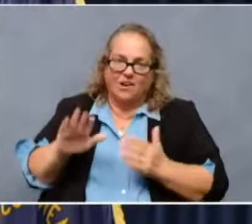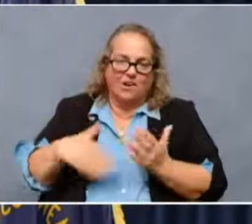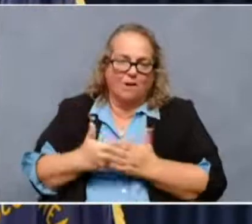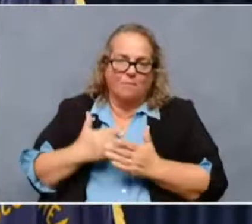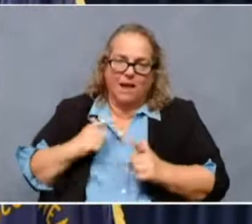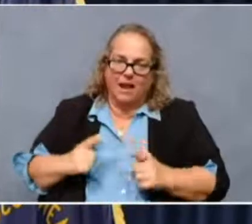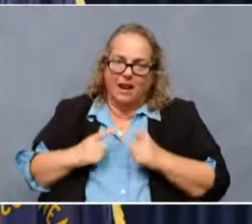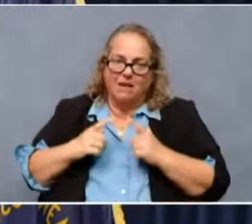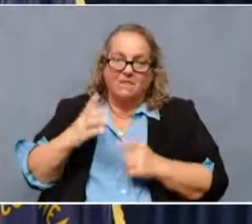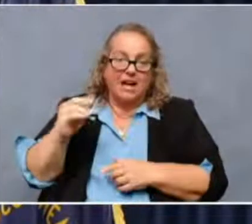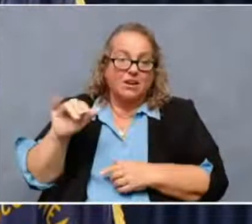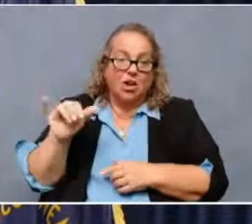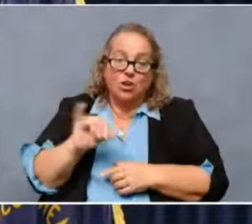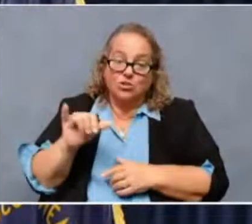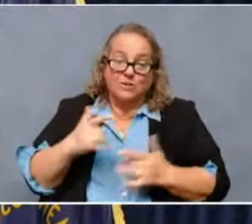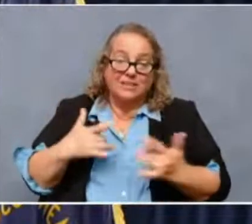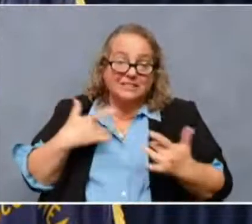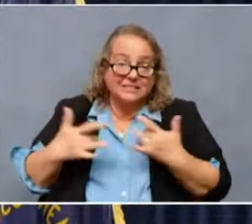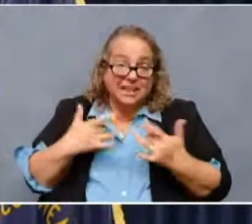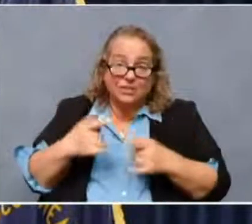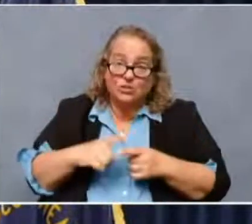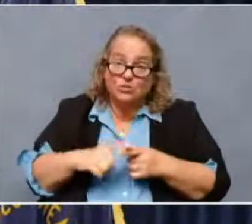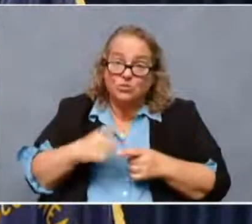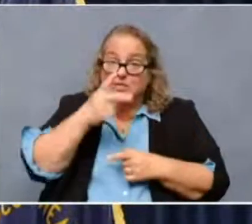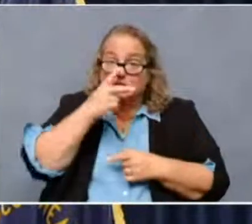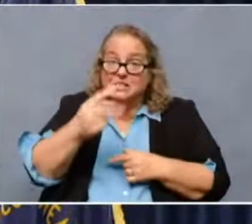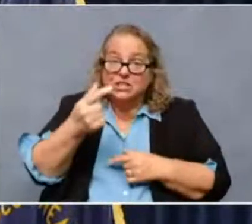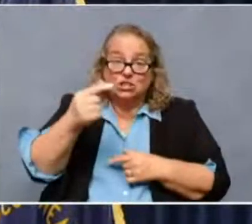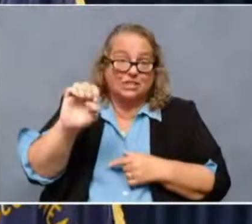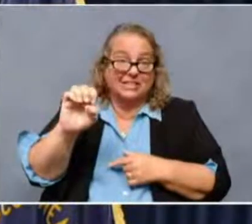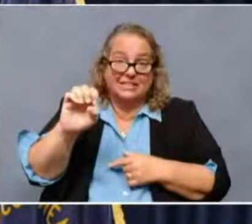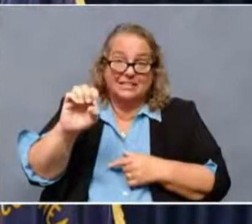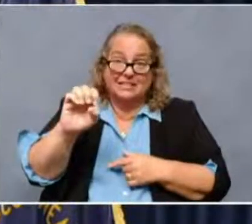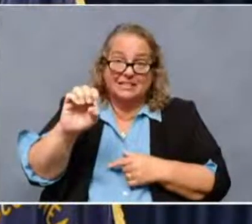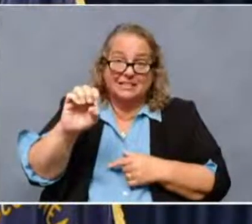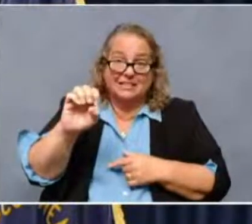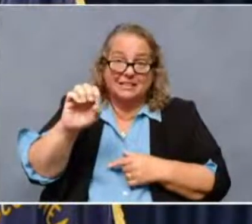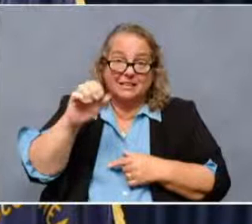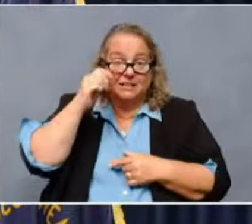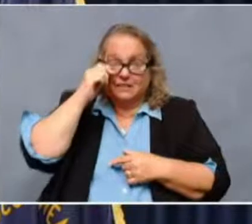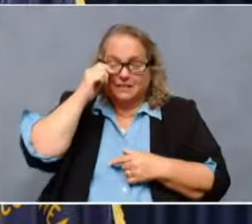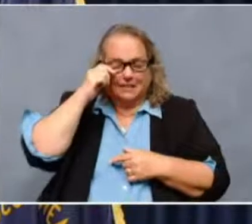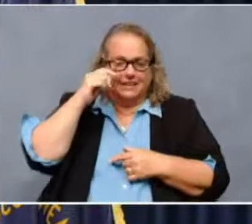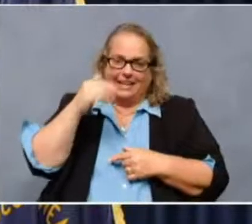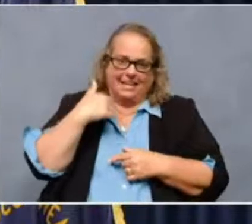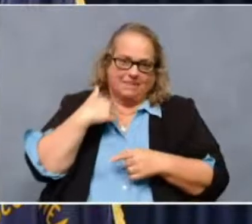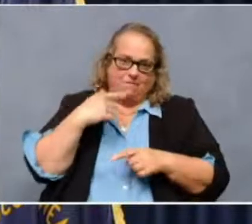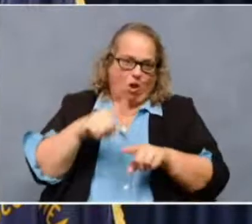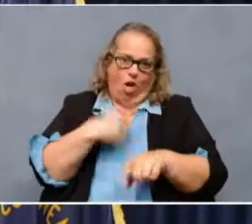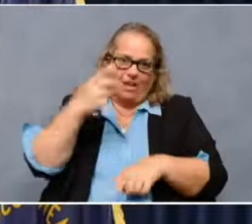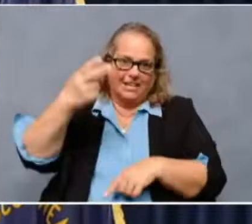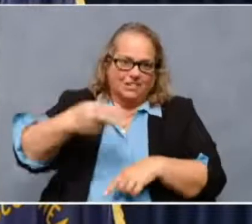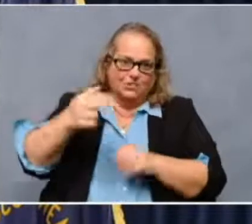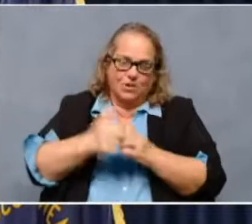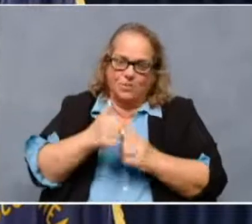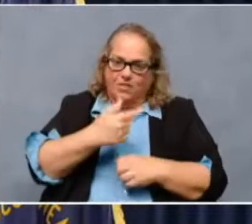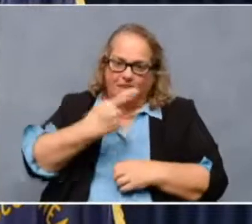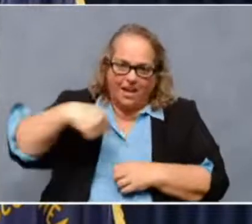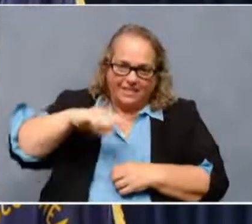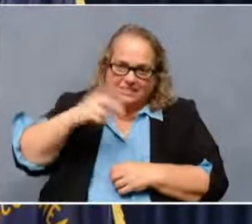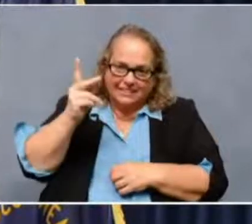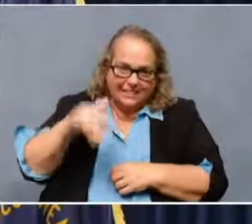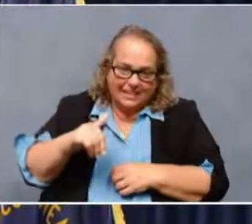also exciting to see GE. It's been a long history with us, and what they have